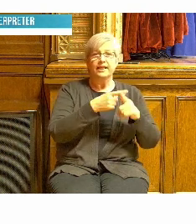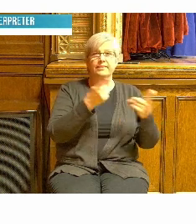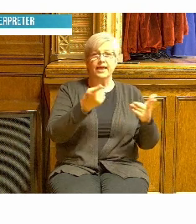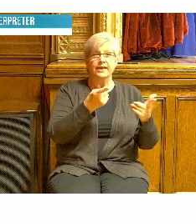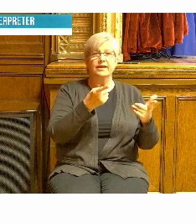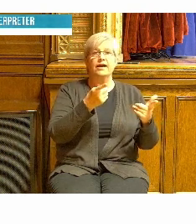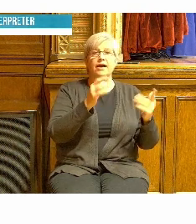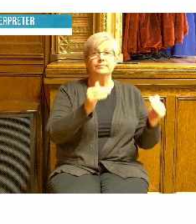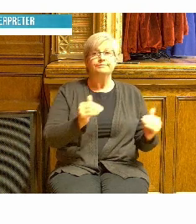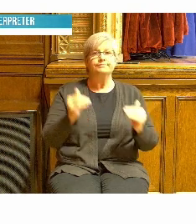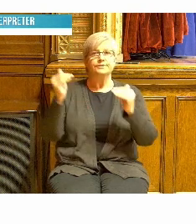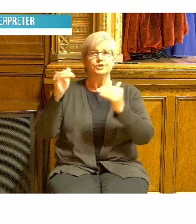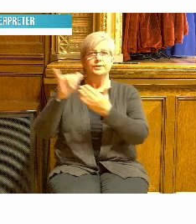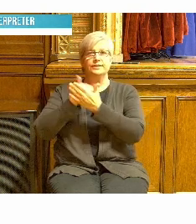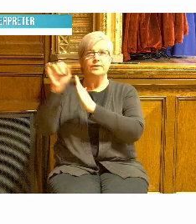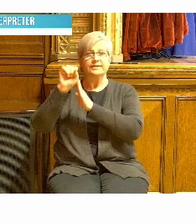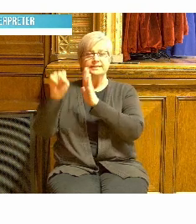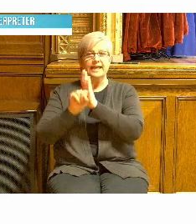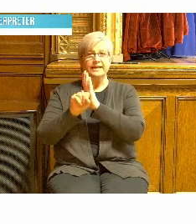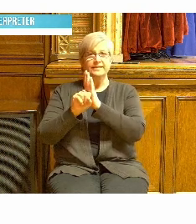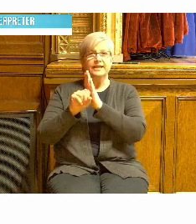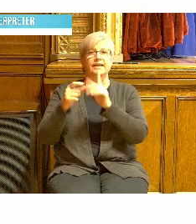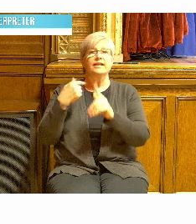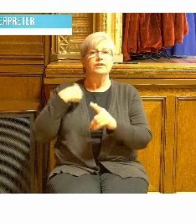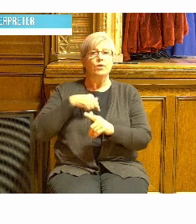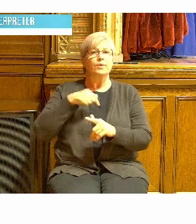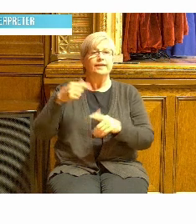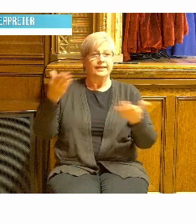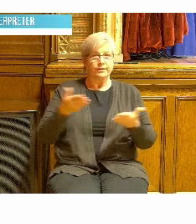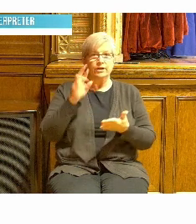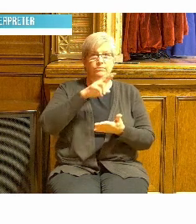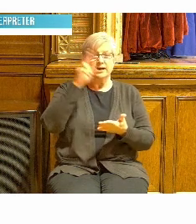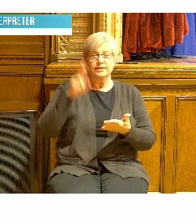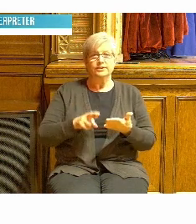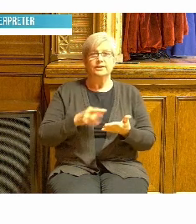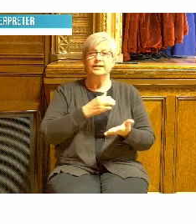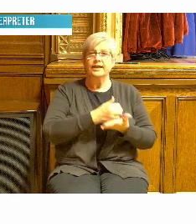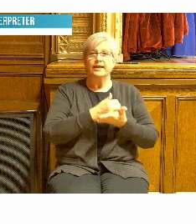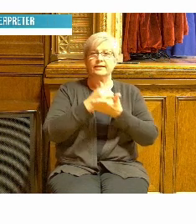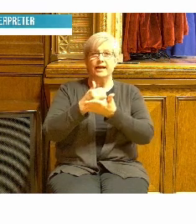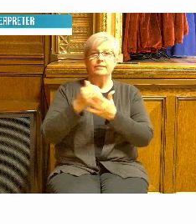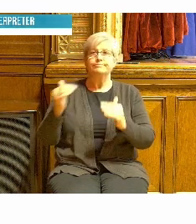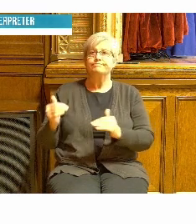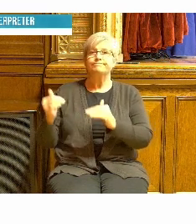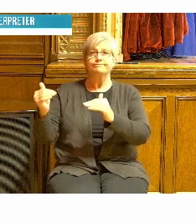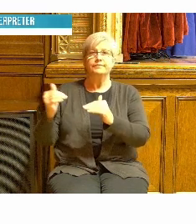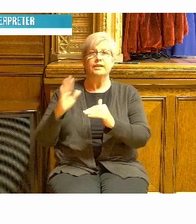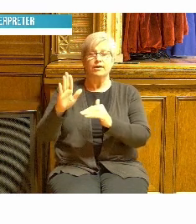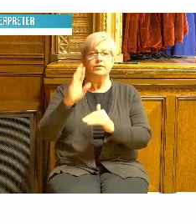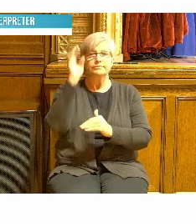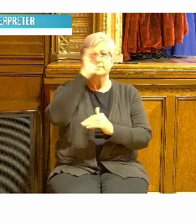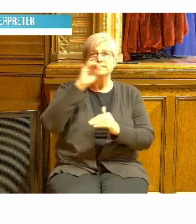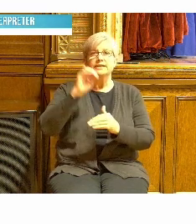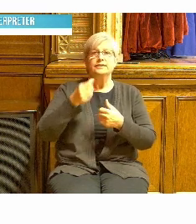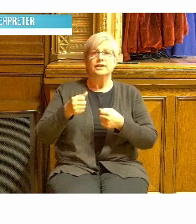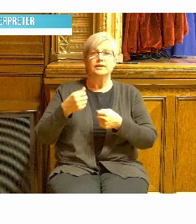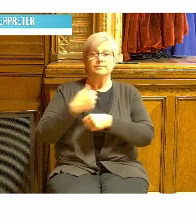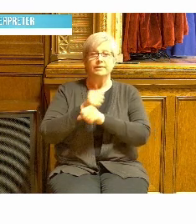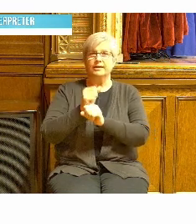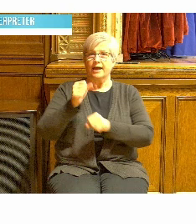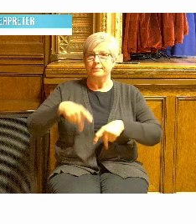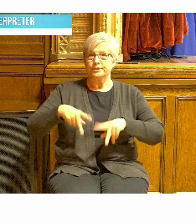at a state level, at a statewide level, and that we here in Rochester can help elevate those voices and create